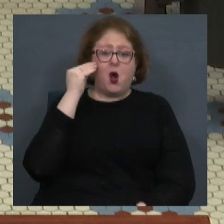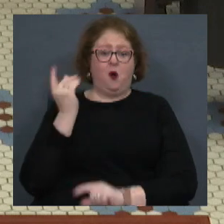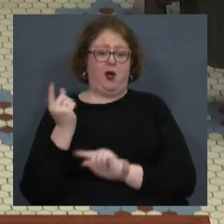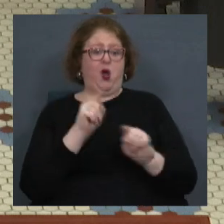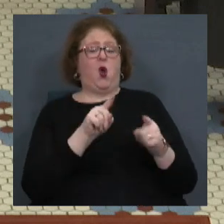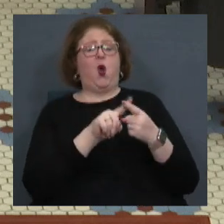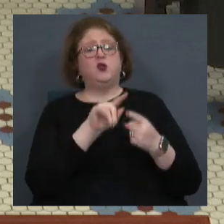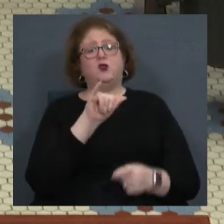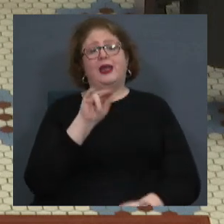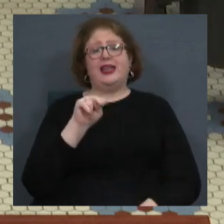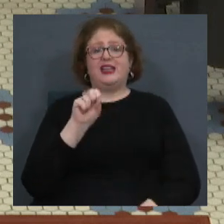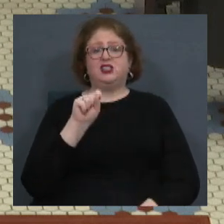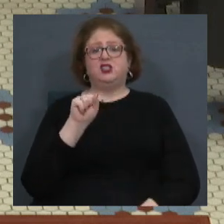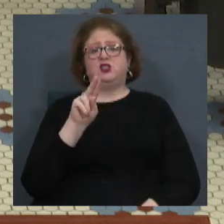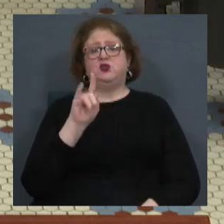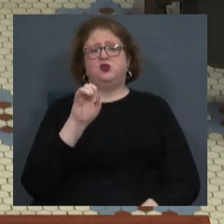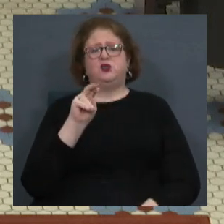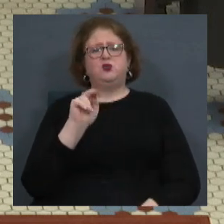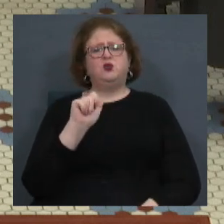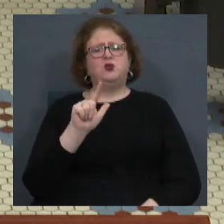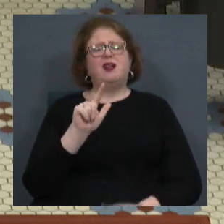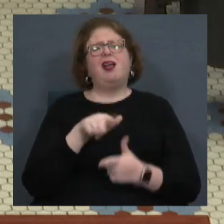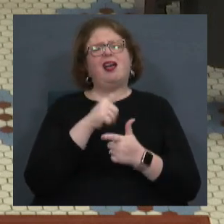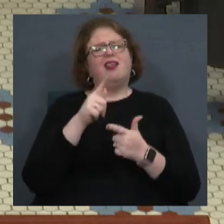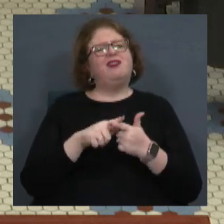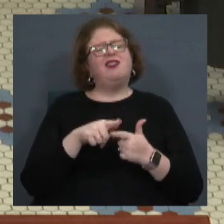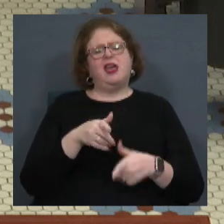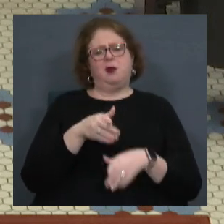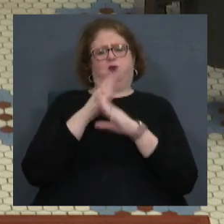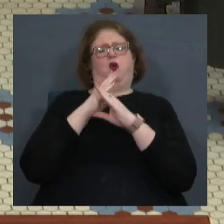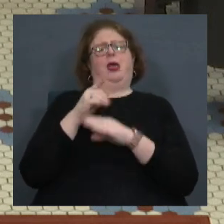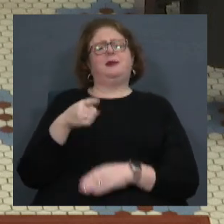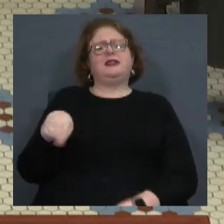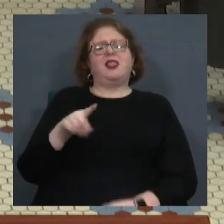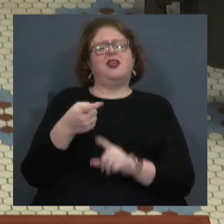social benefits of living in a single-family atmosphere.